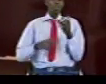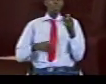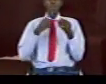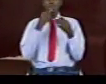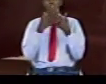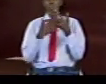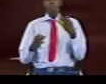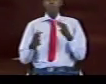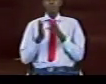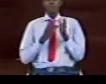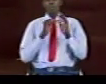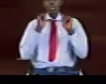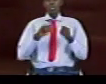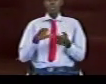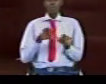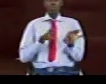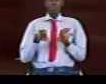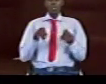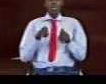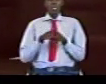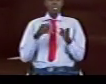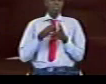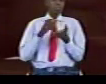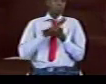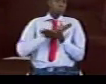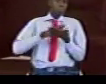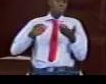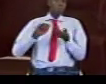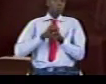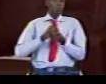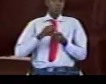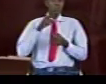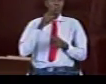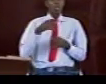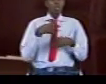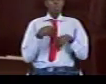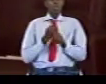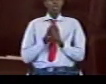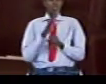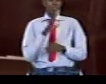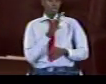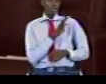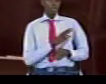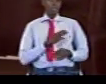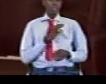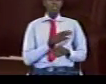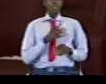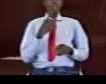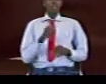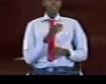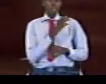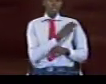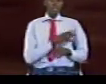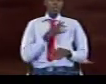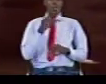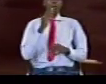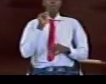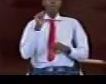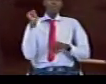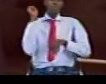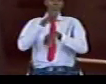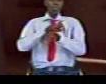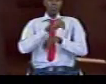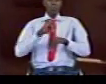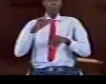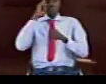it cleanses you, washes you, purges you, and it makes your character the character of an overcoming saint. He